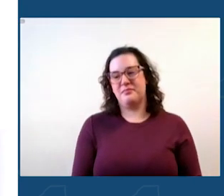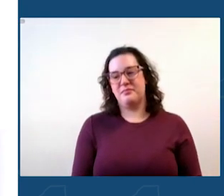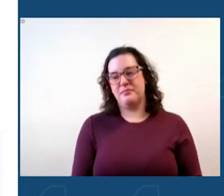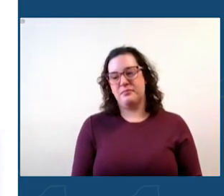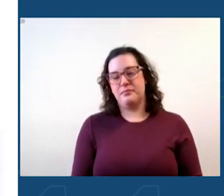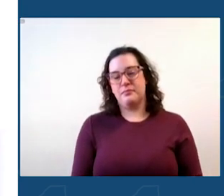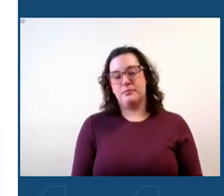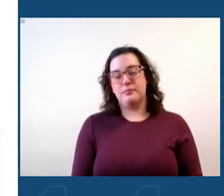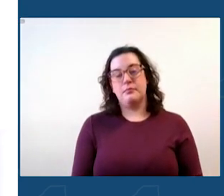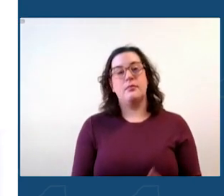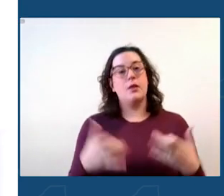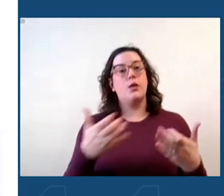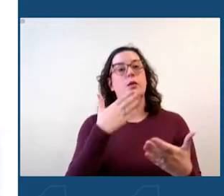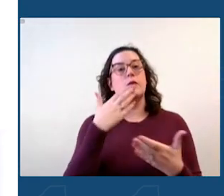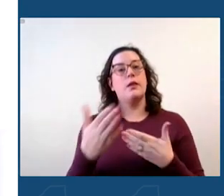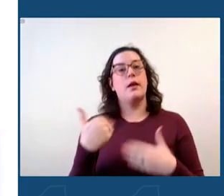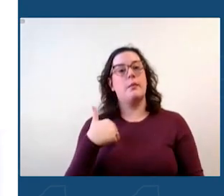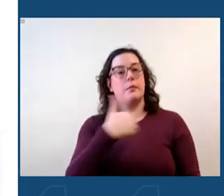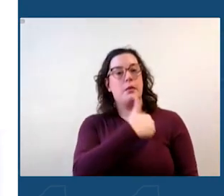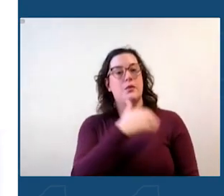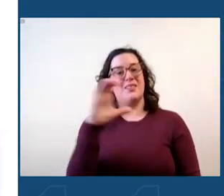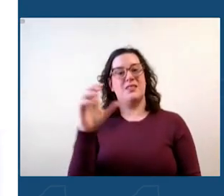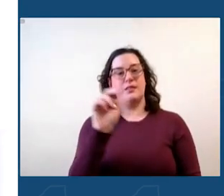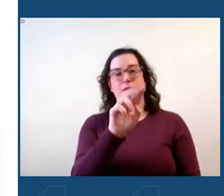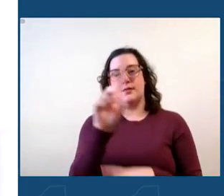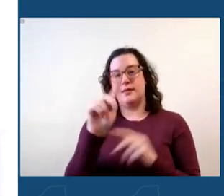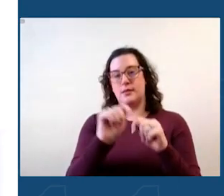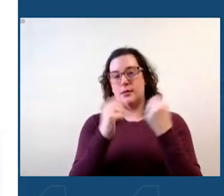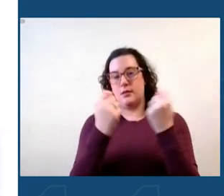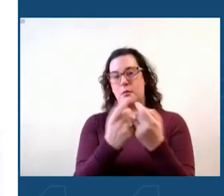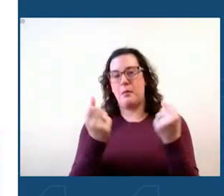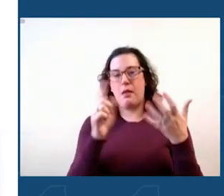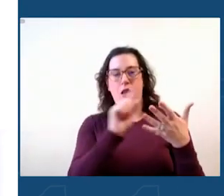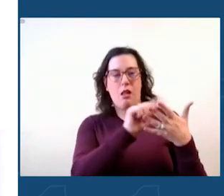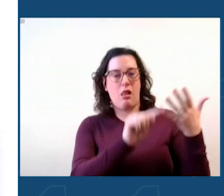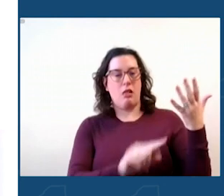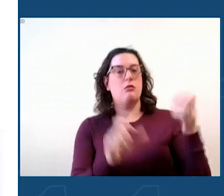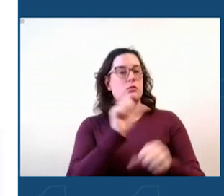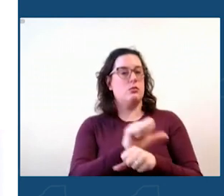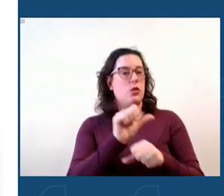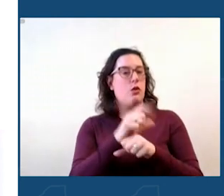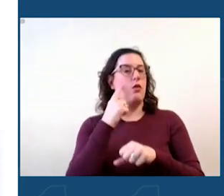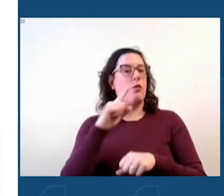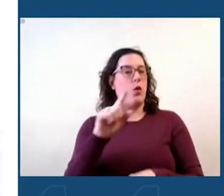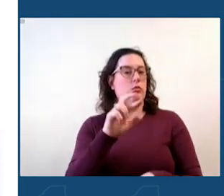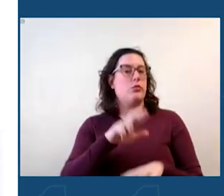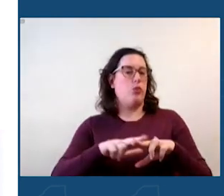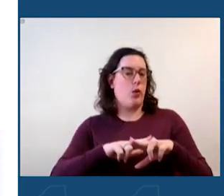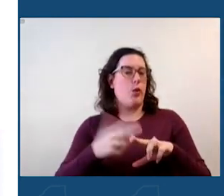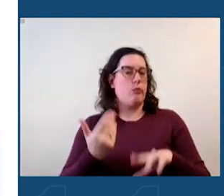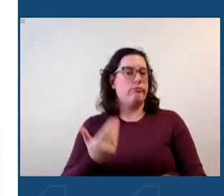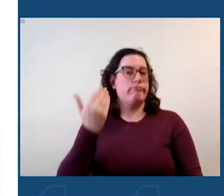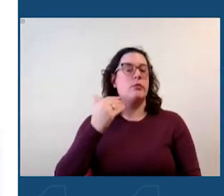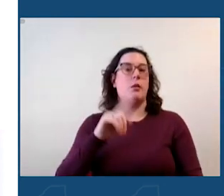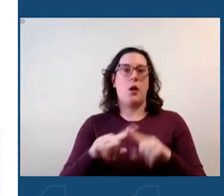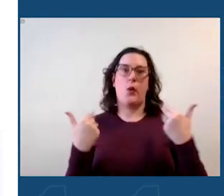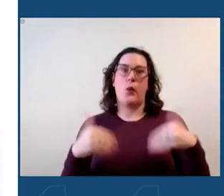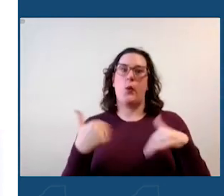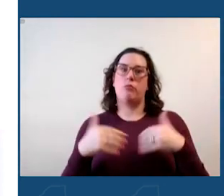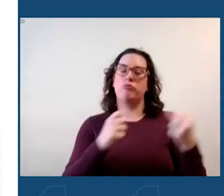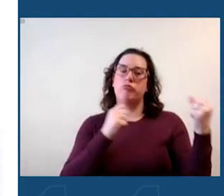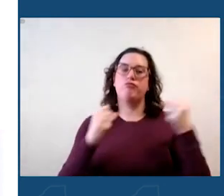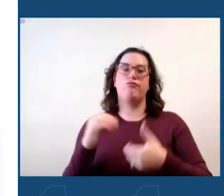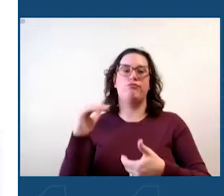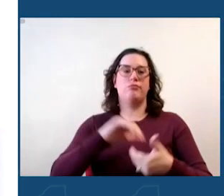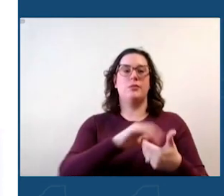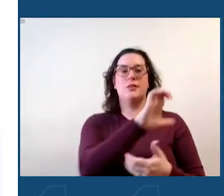I also want to thank the members of the C&D team, many of whom used to be Long Island Railroad employees. There was an unbelievable partnership between the C&D